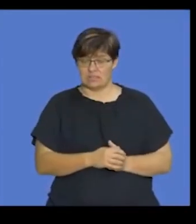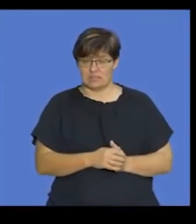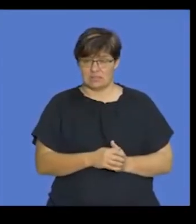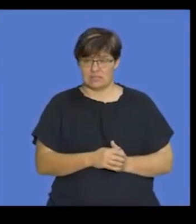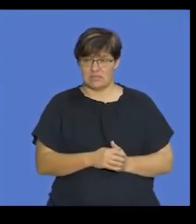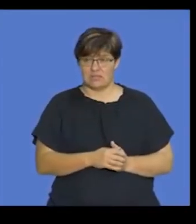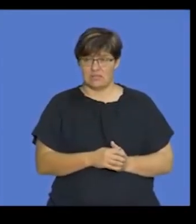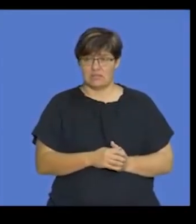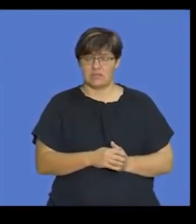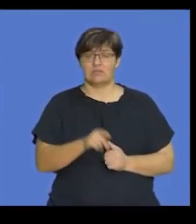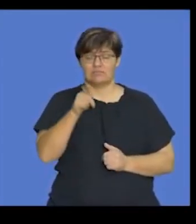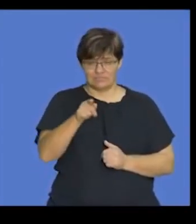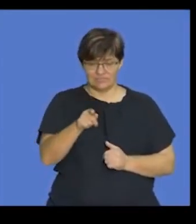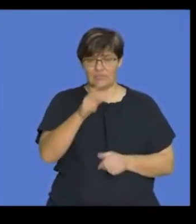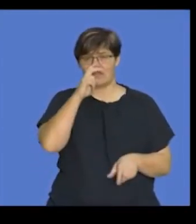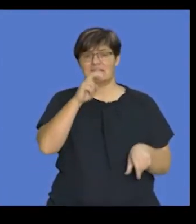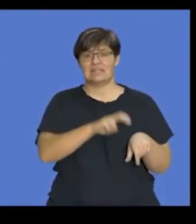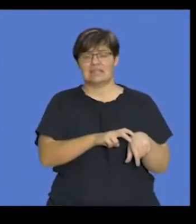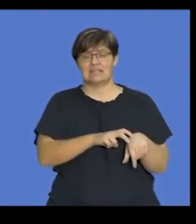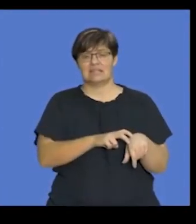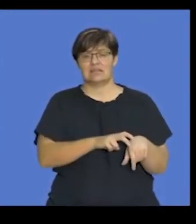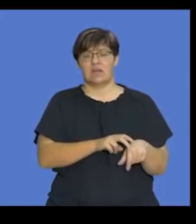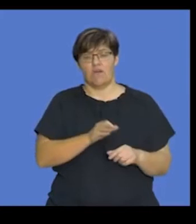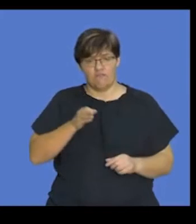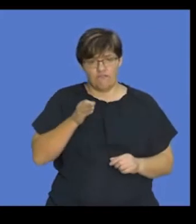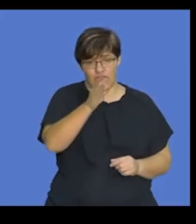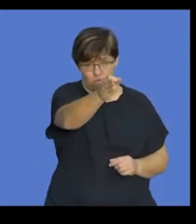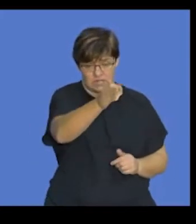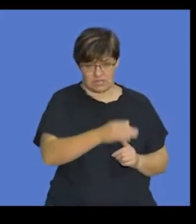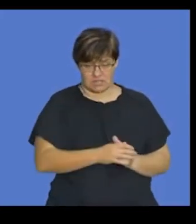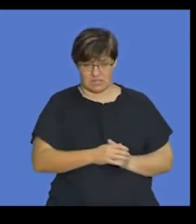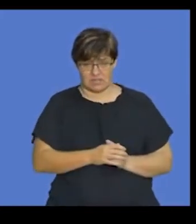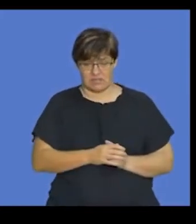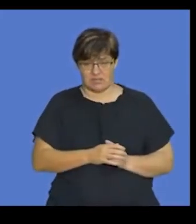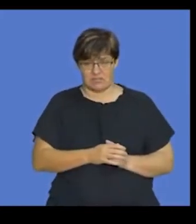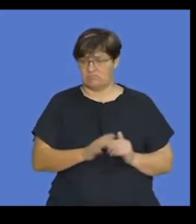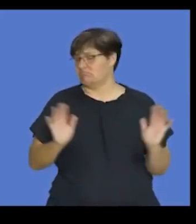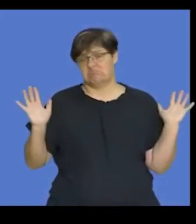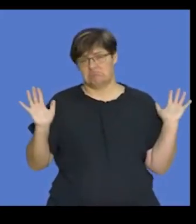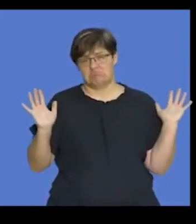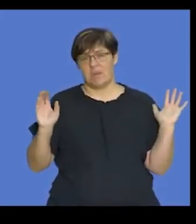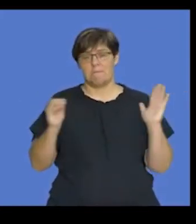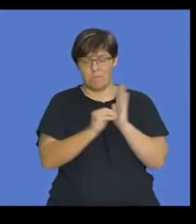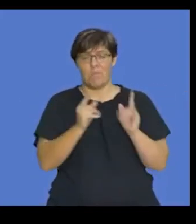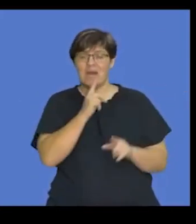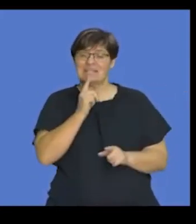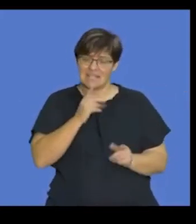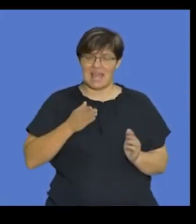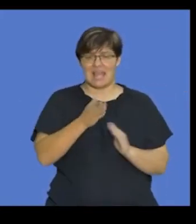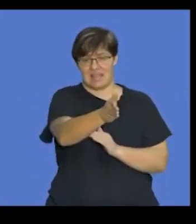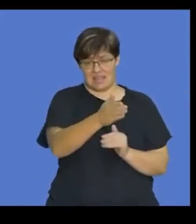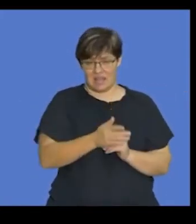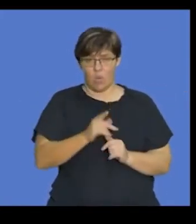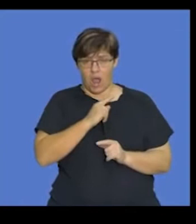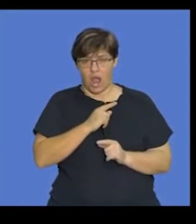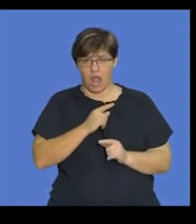is this needs to go in the forward direction. That's as good as it can get for direction here. Because I don't have a diagram,